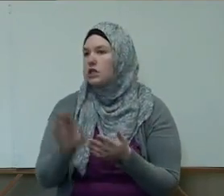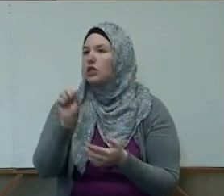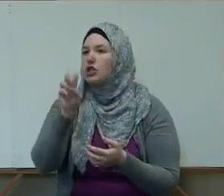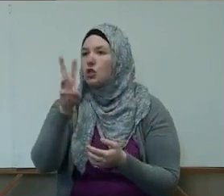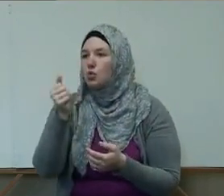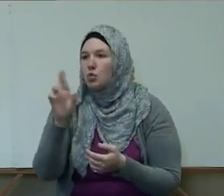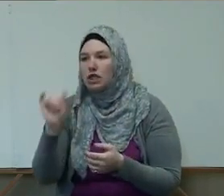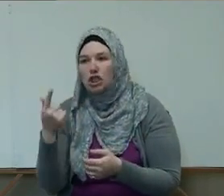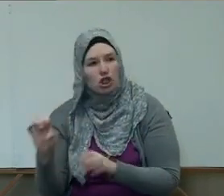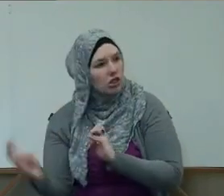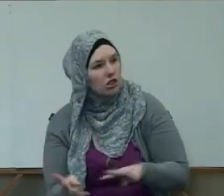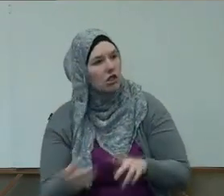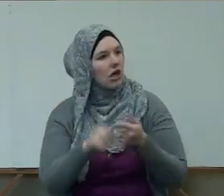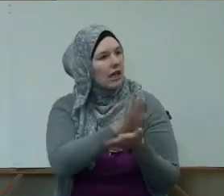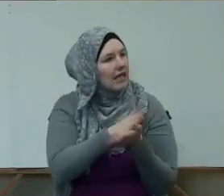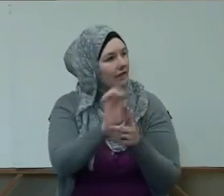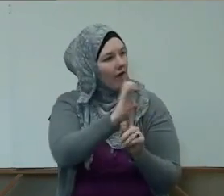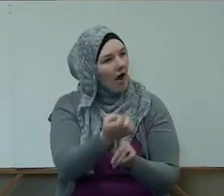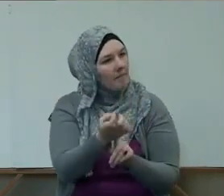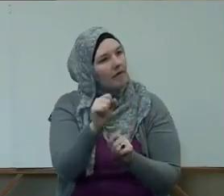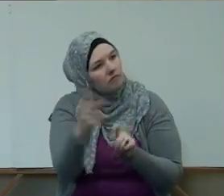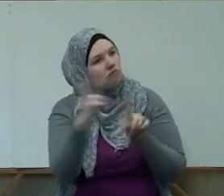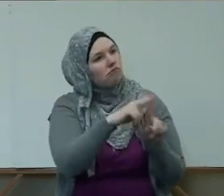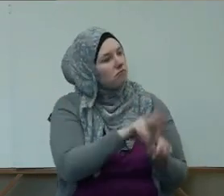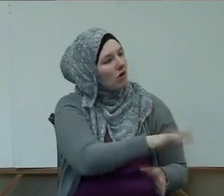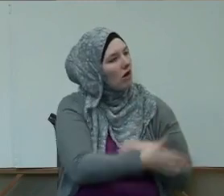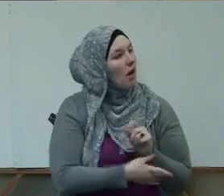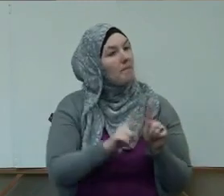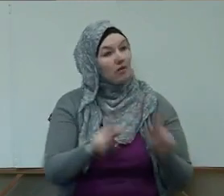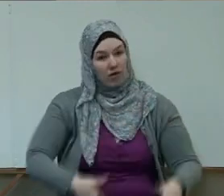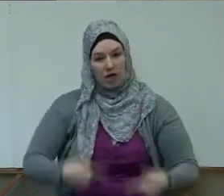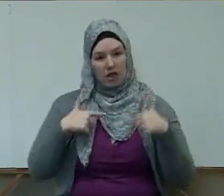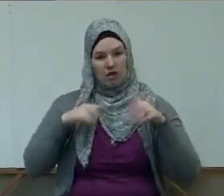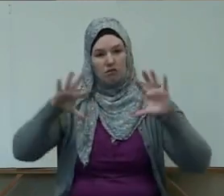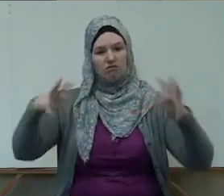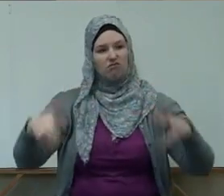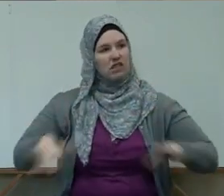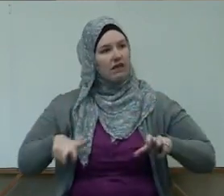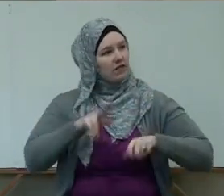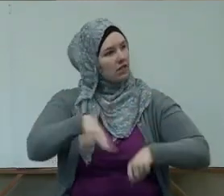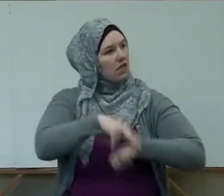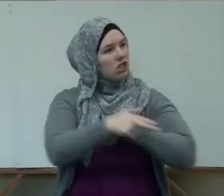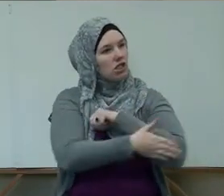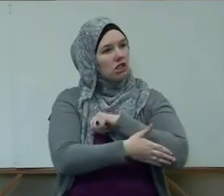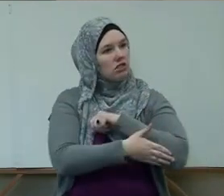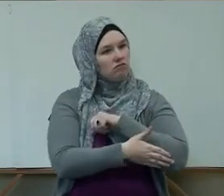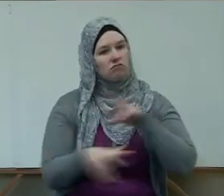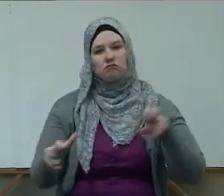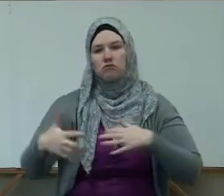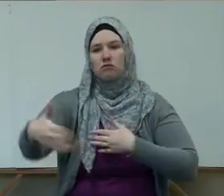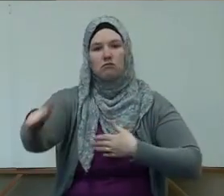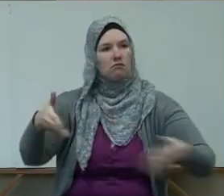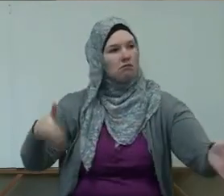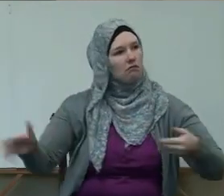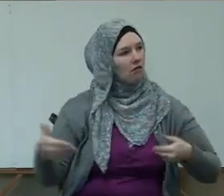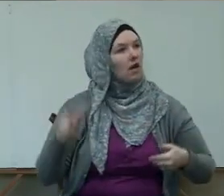community, clean environment like we have. But if we live as a selfish nation, Islam says that is